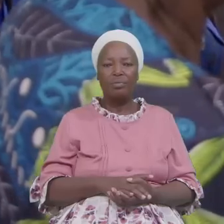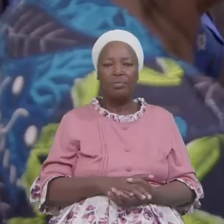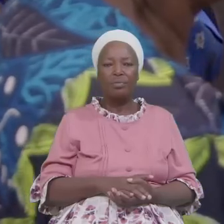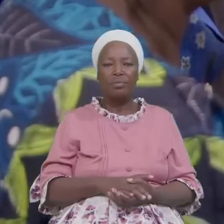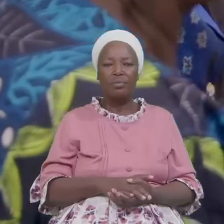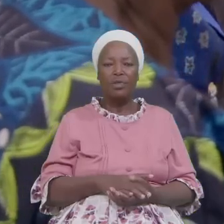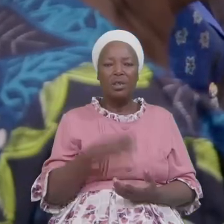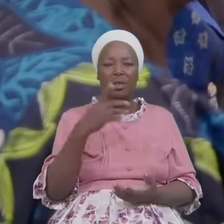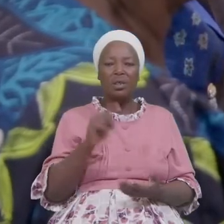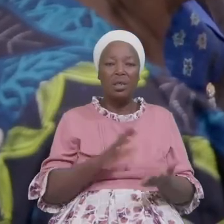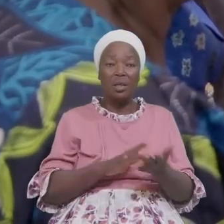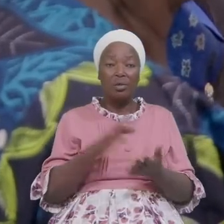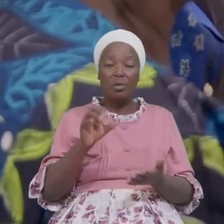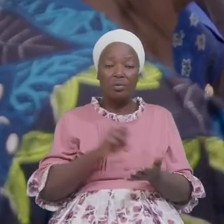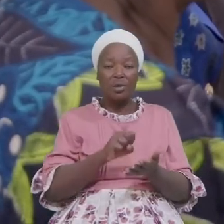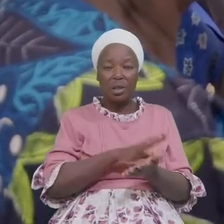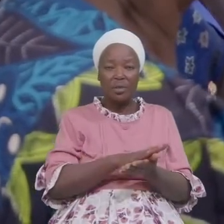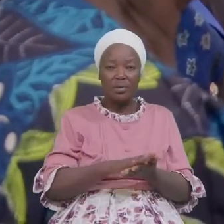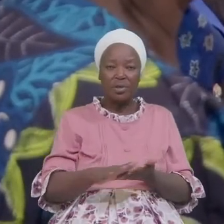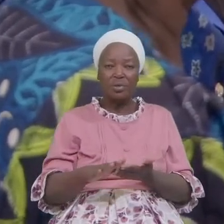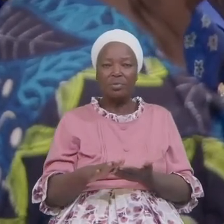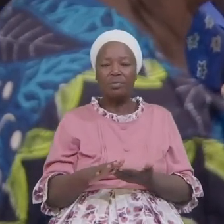The glory of sanctification,